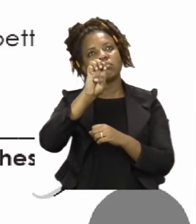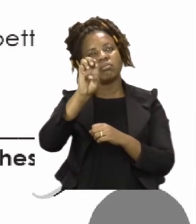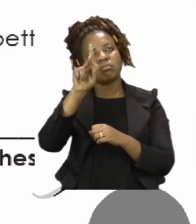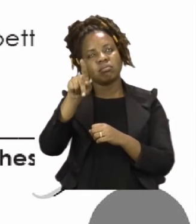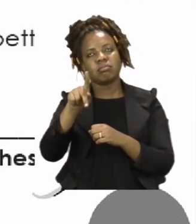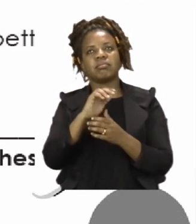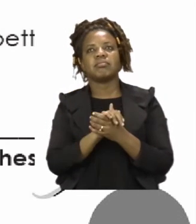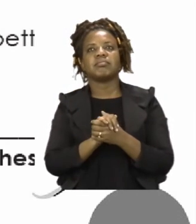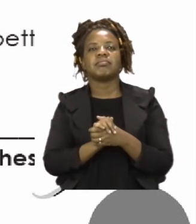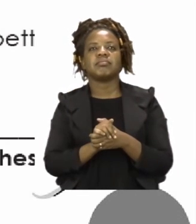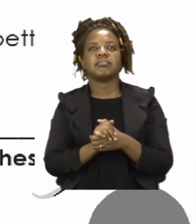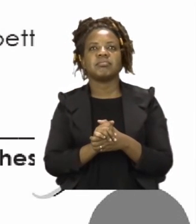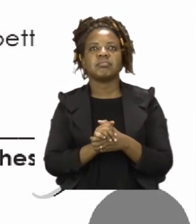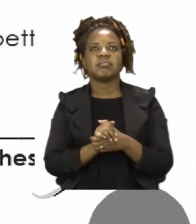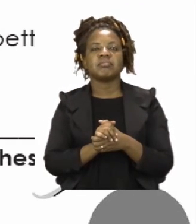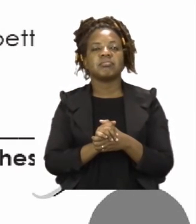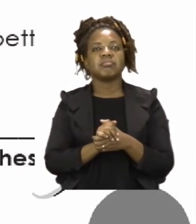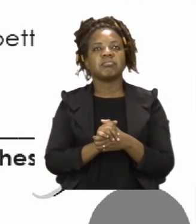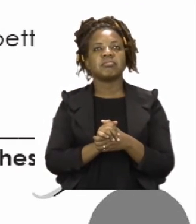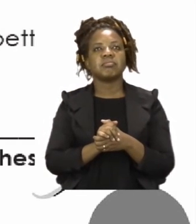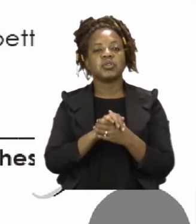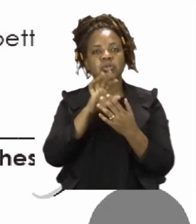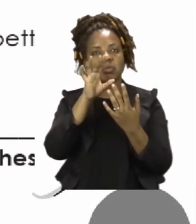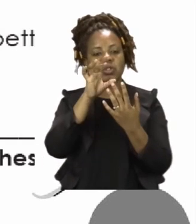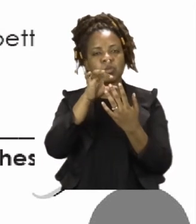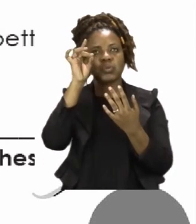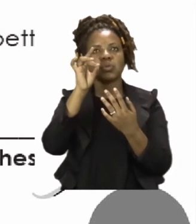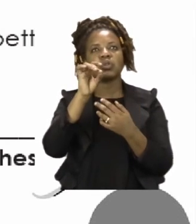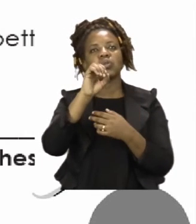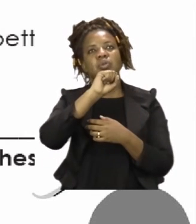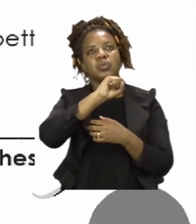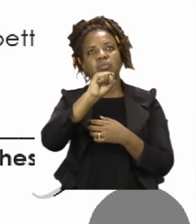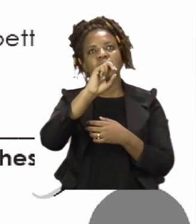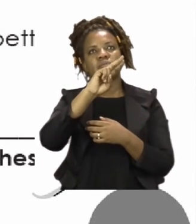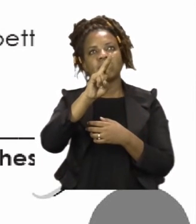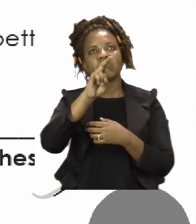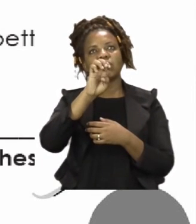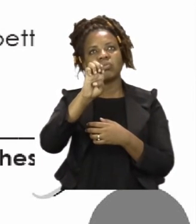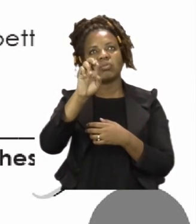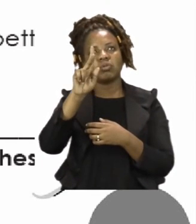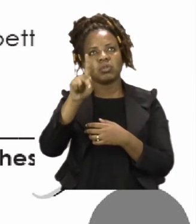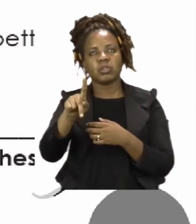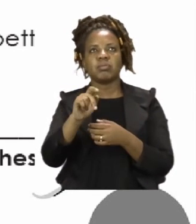So the word we're going to put on the blank space is sheep.